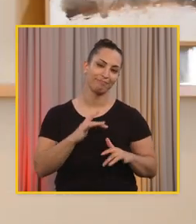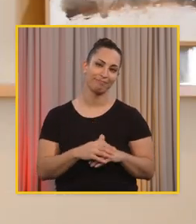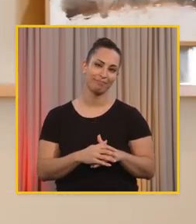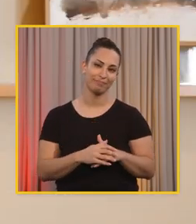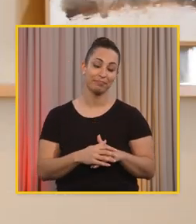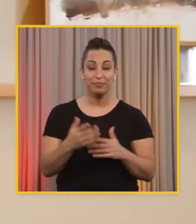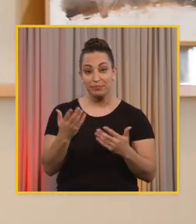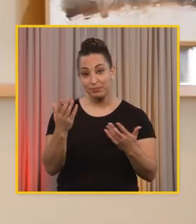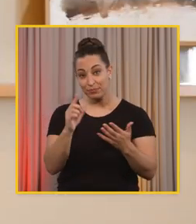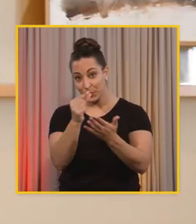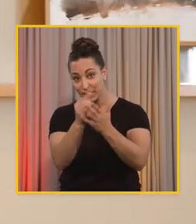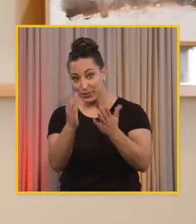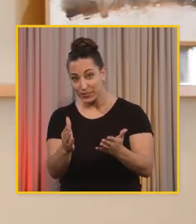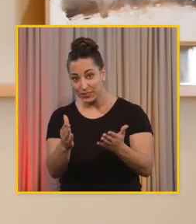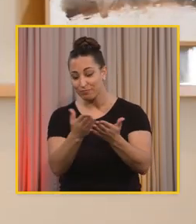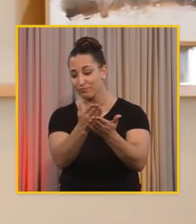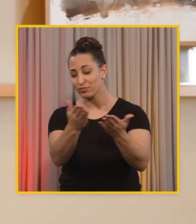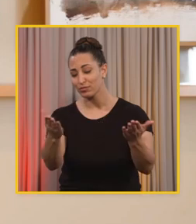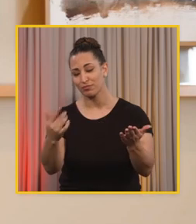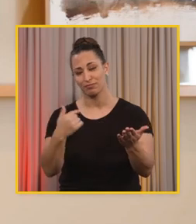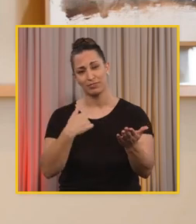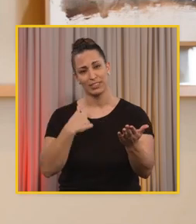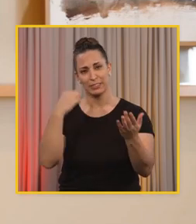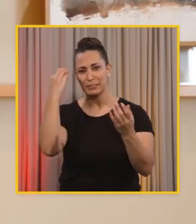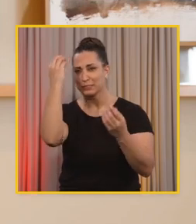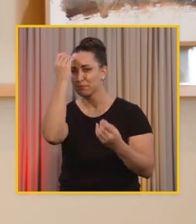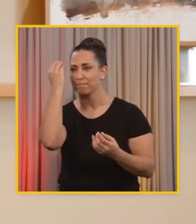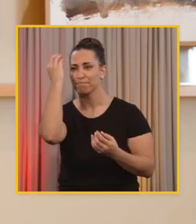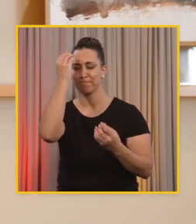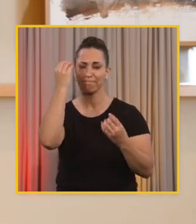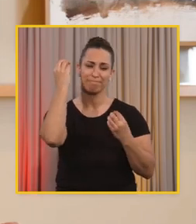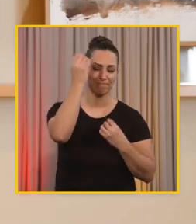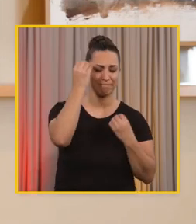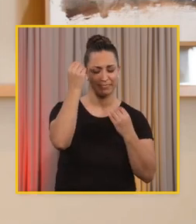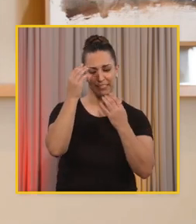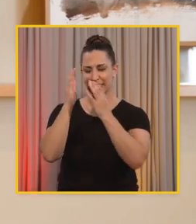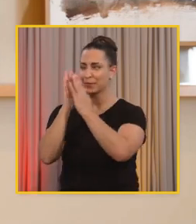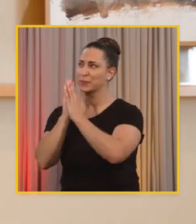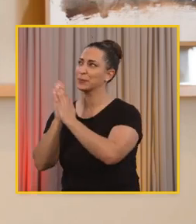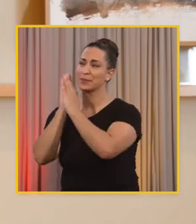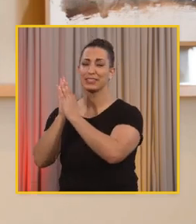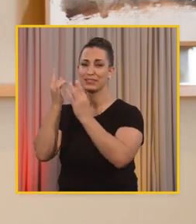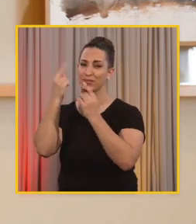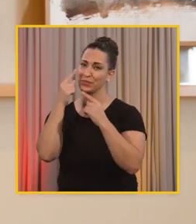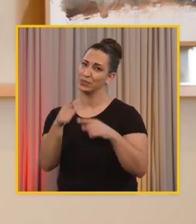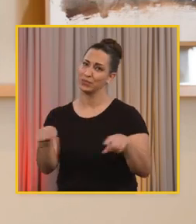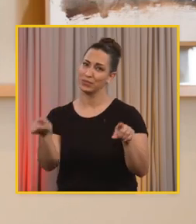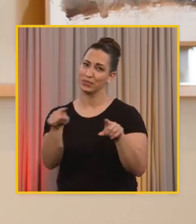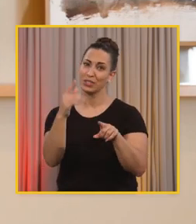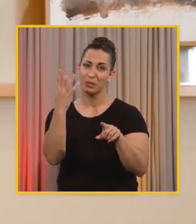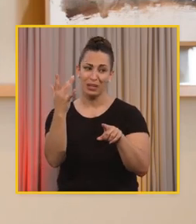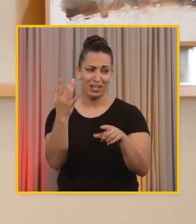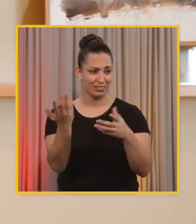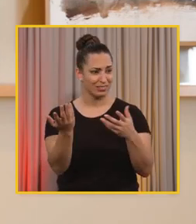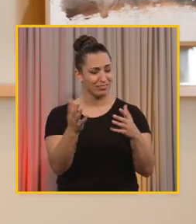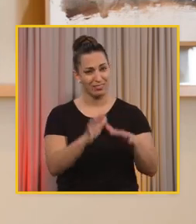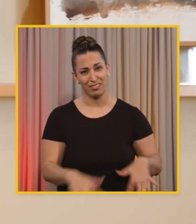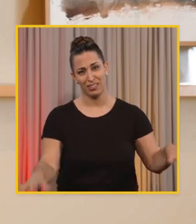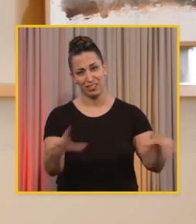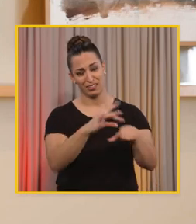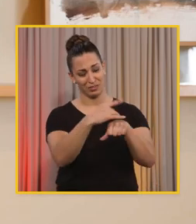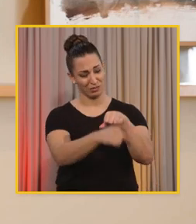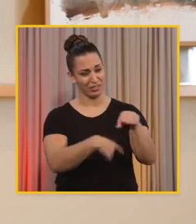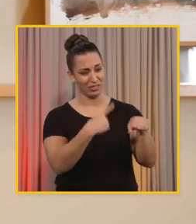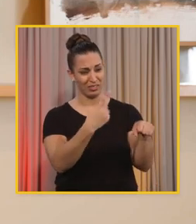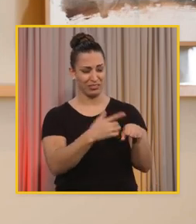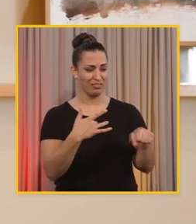Graduates, you have been on my heart, mind, and prayers as the entire world has